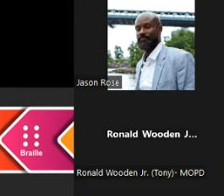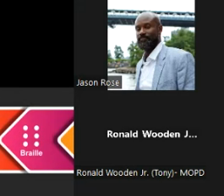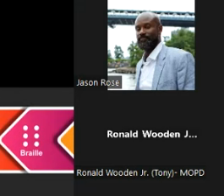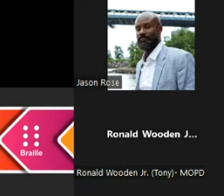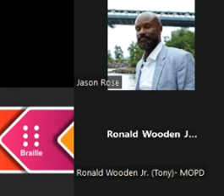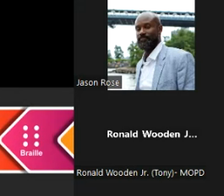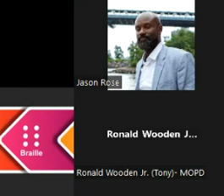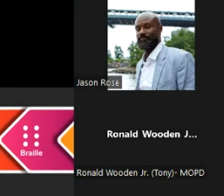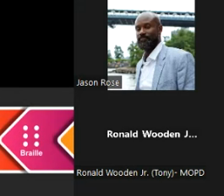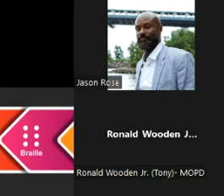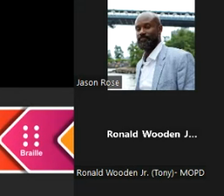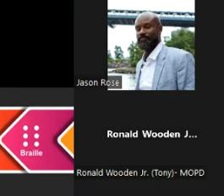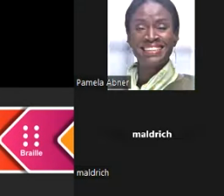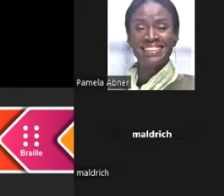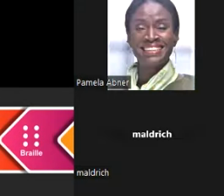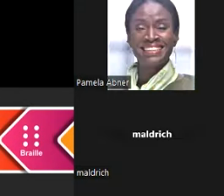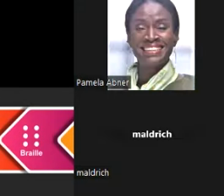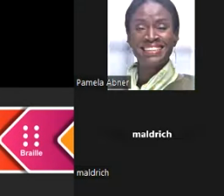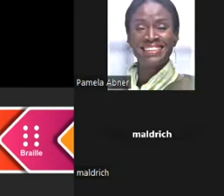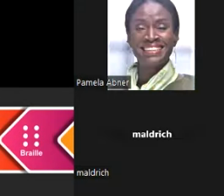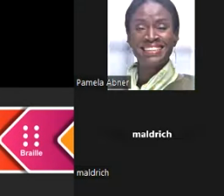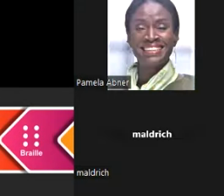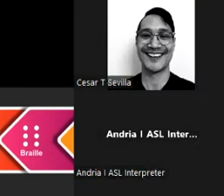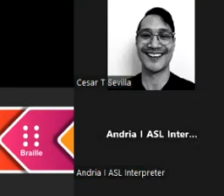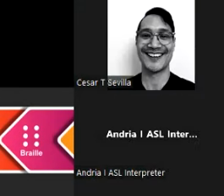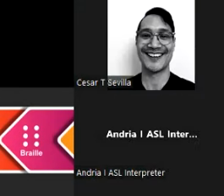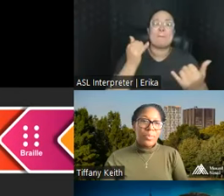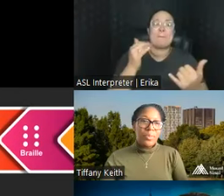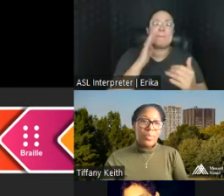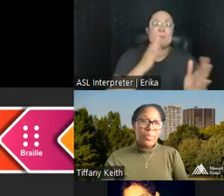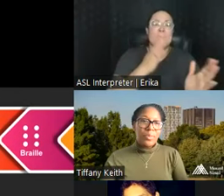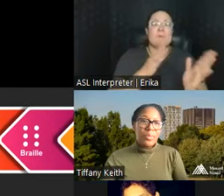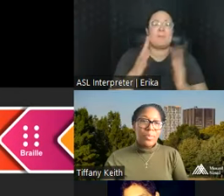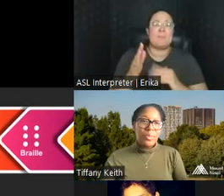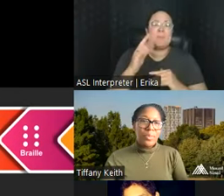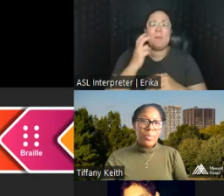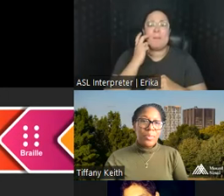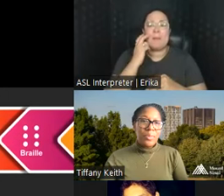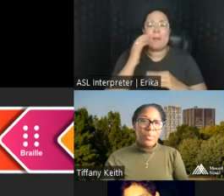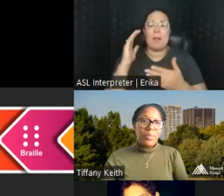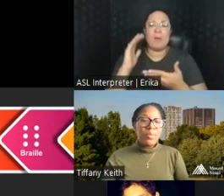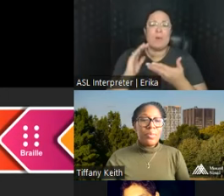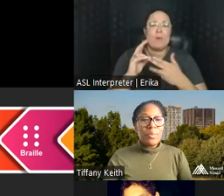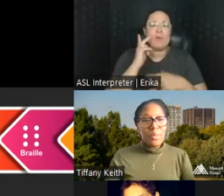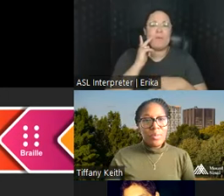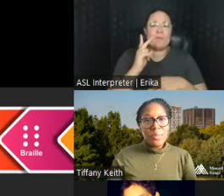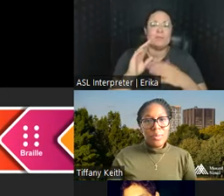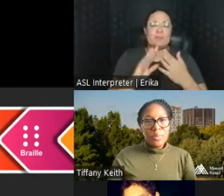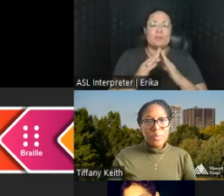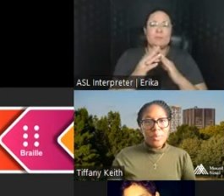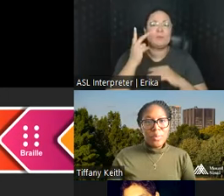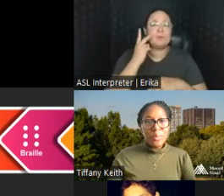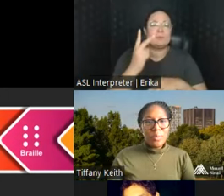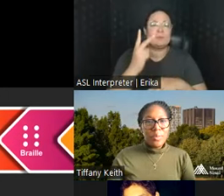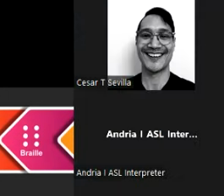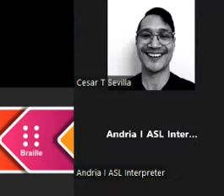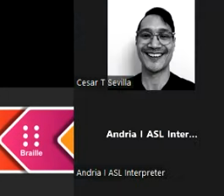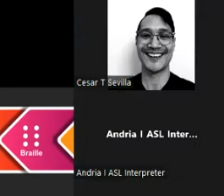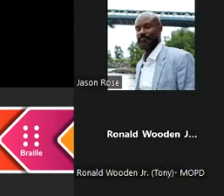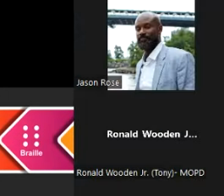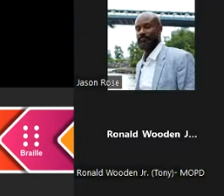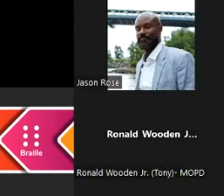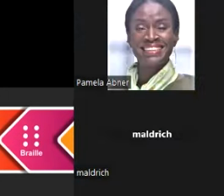All right, thank you, Eli. All right, so we're going to move into the blind and low vision community. Here you see a couple of kind of archetypal